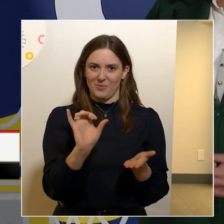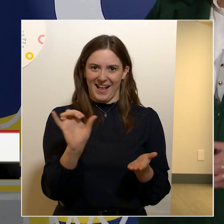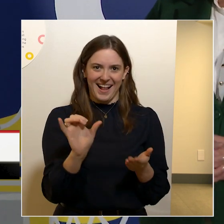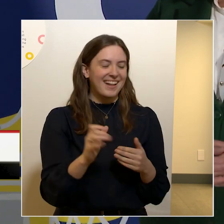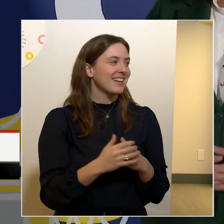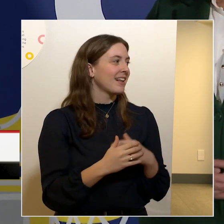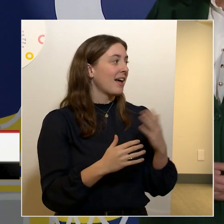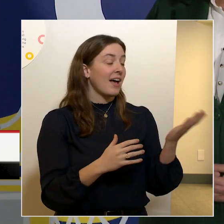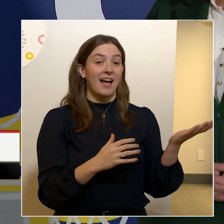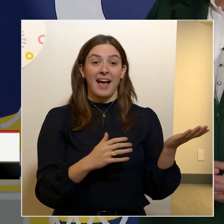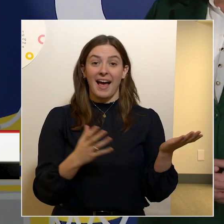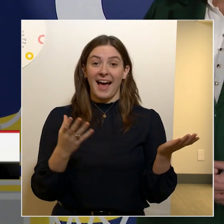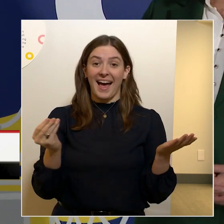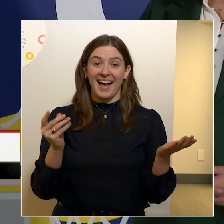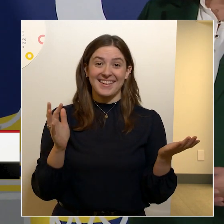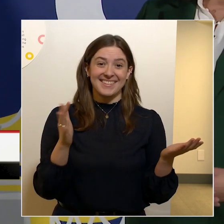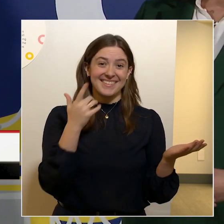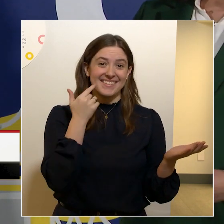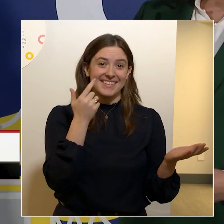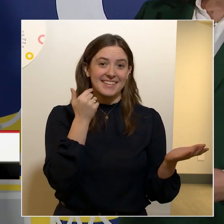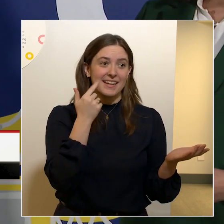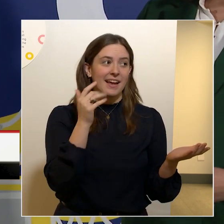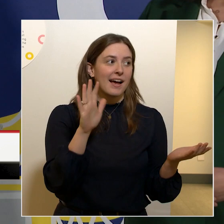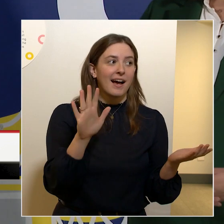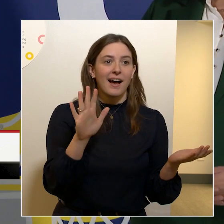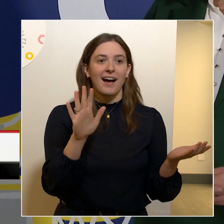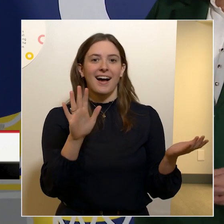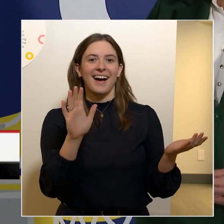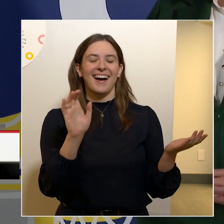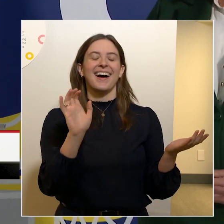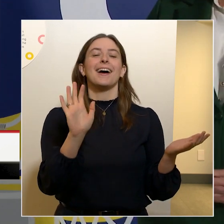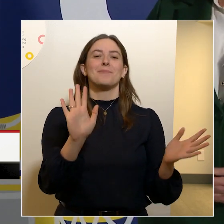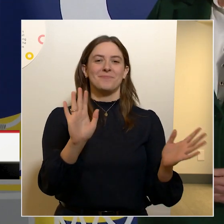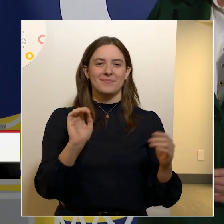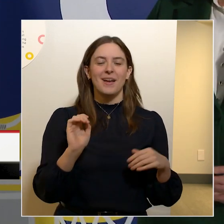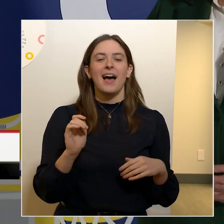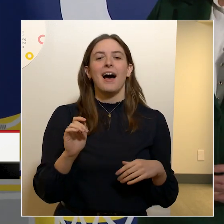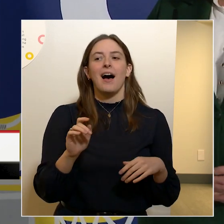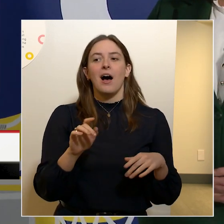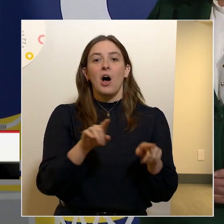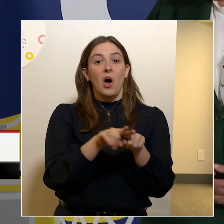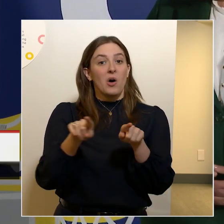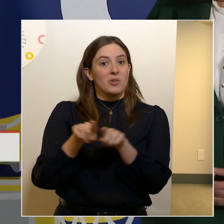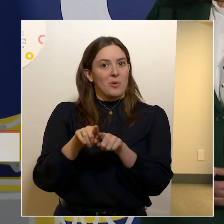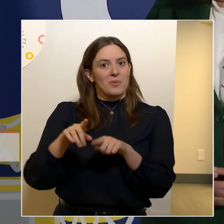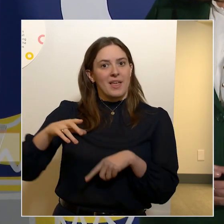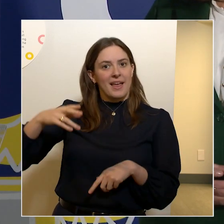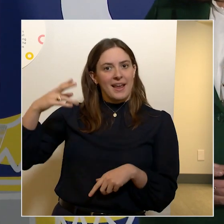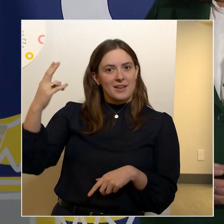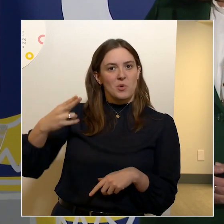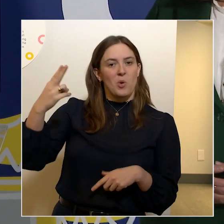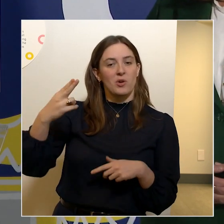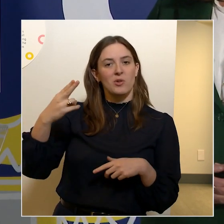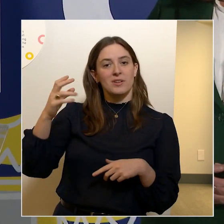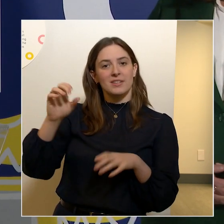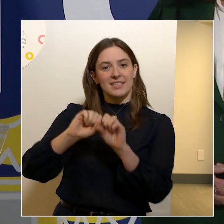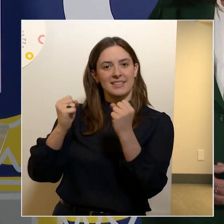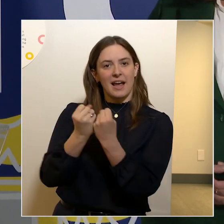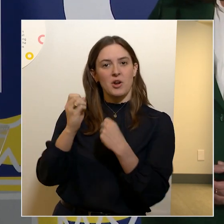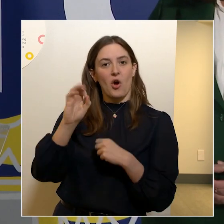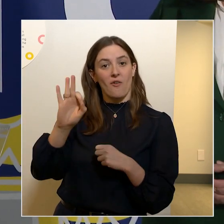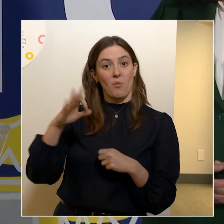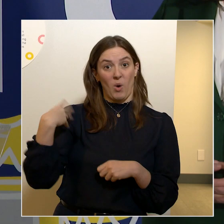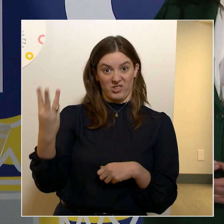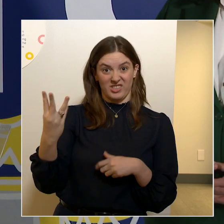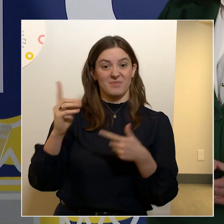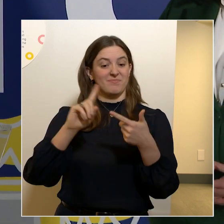okay. And I was just gonna say Eileen, but okay. Also, the Historical Society of Washington,